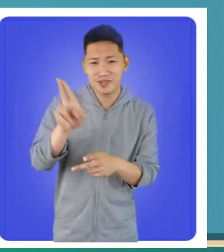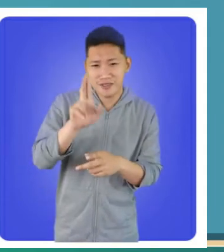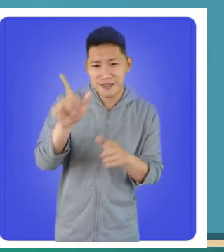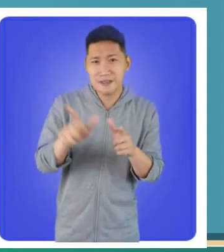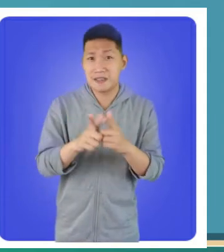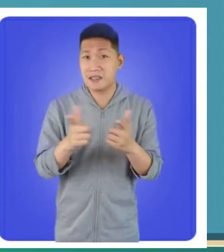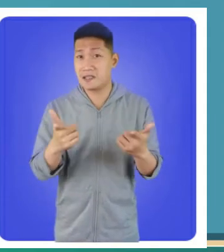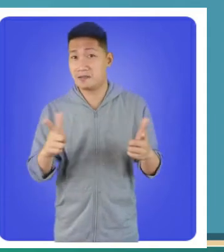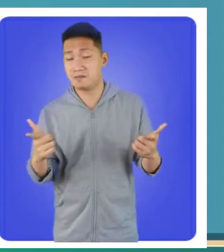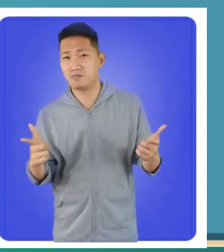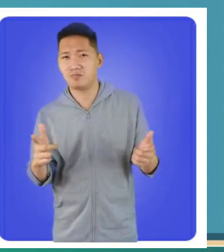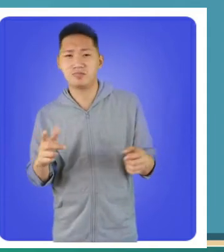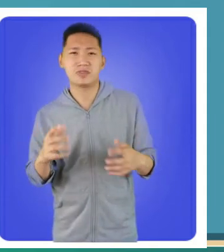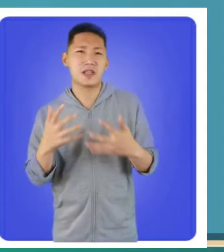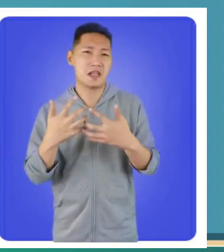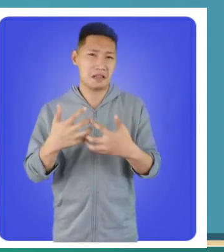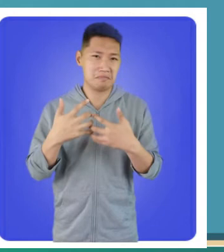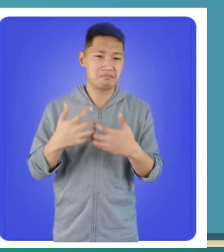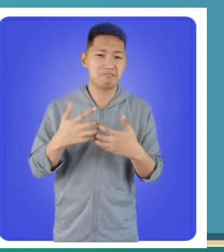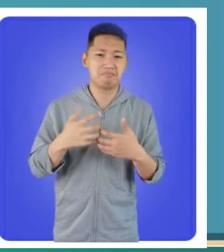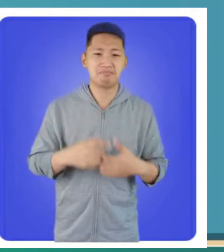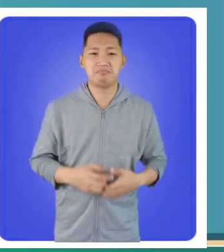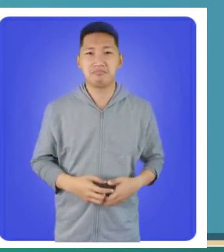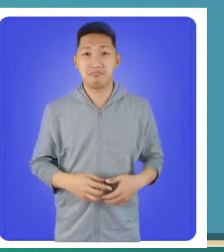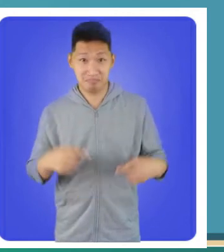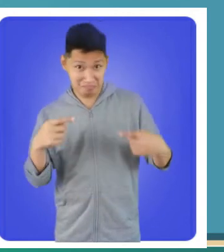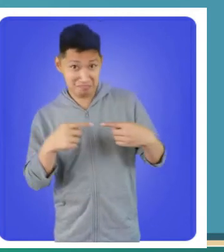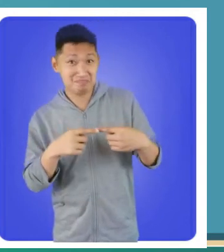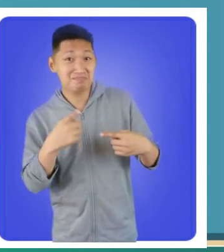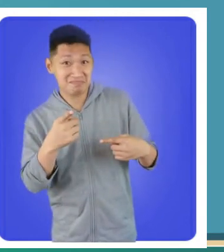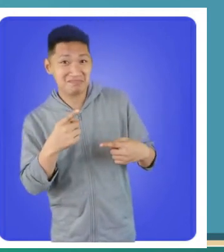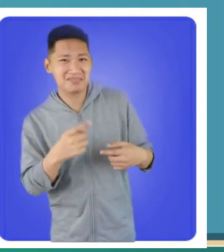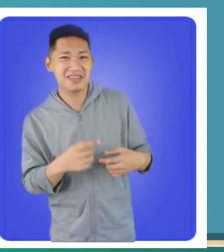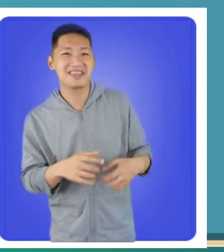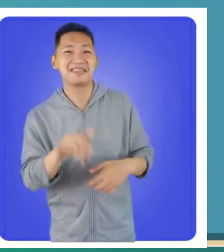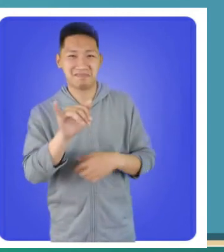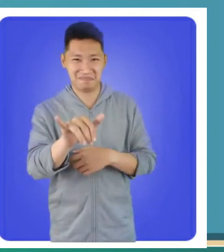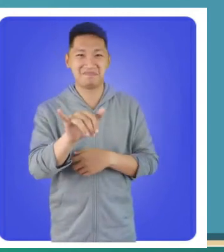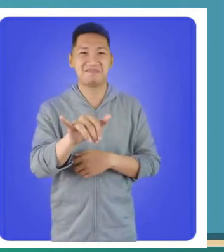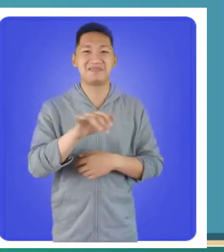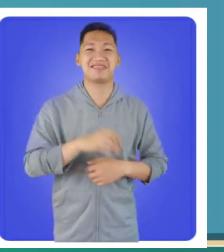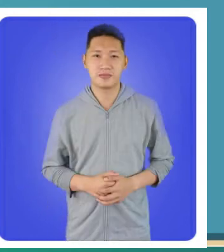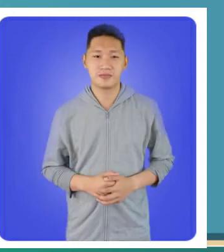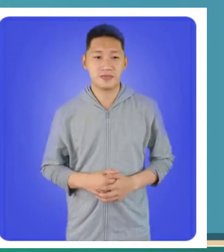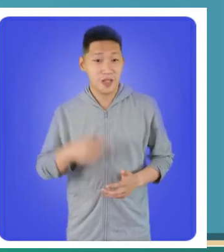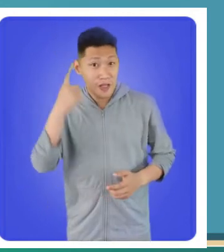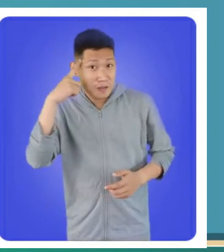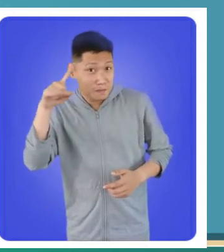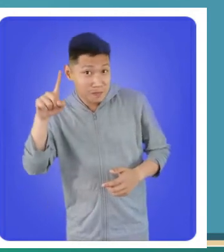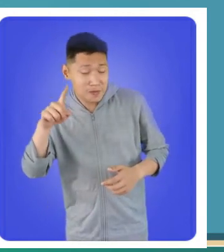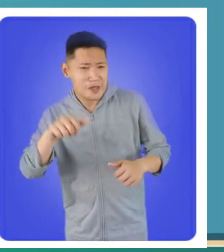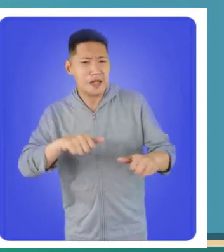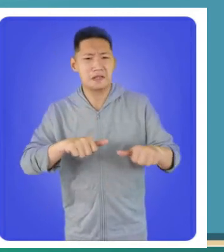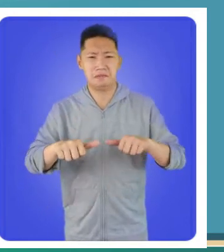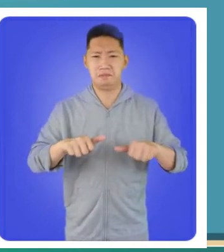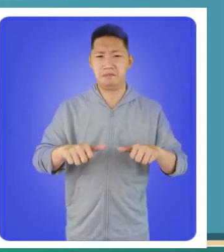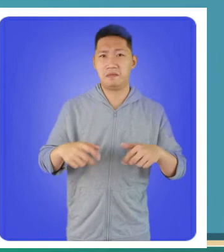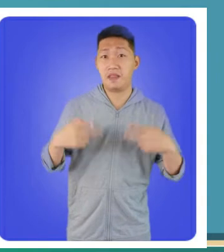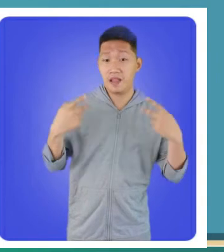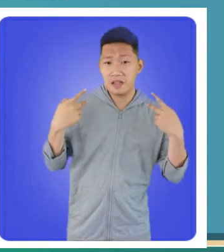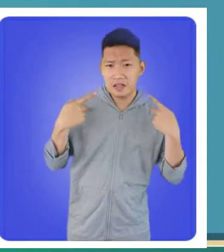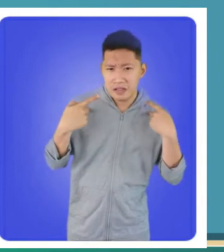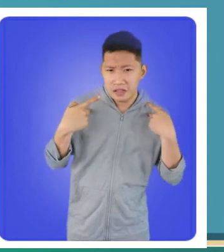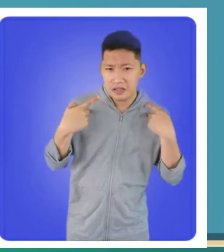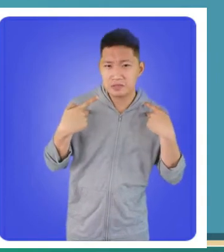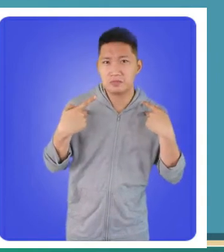language, and mechanics. Do you agree? Of course! For our activity, I